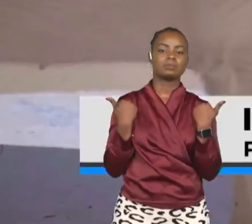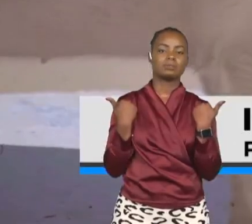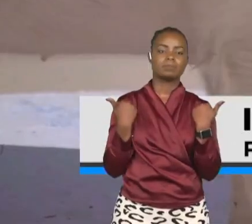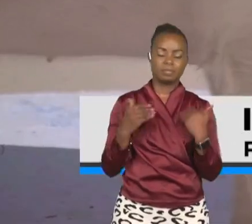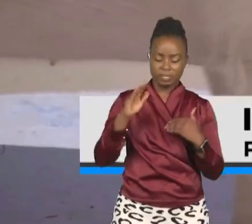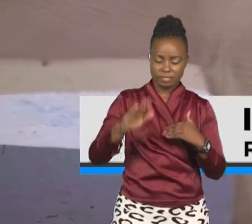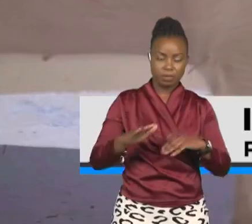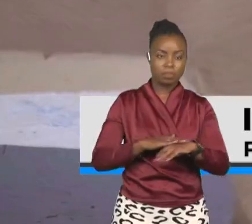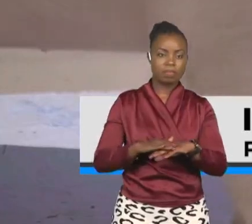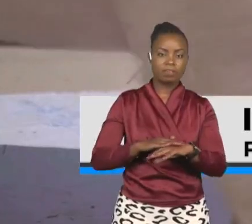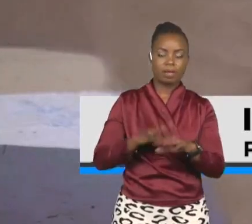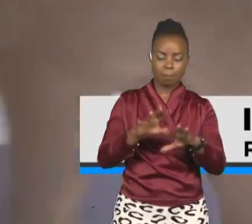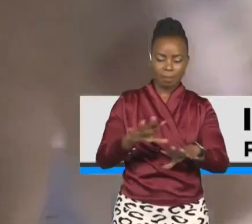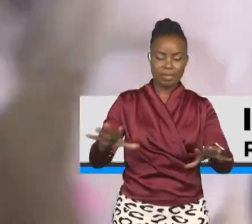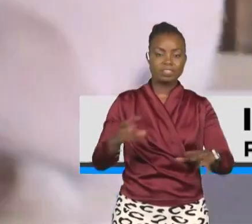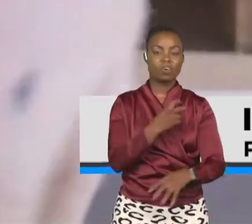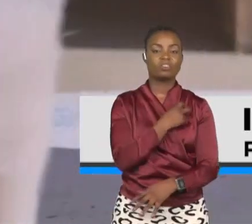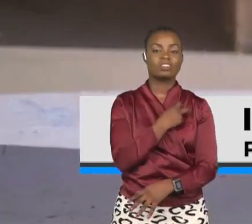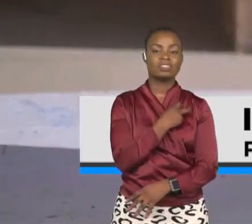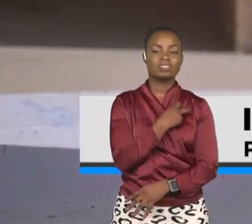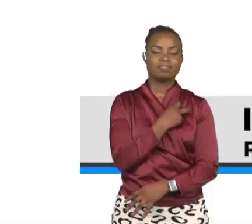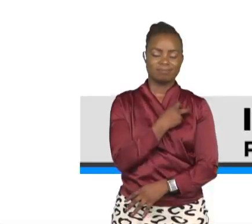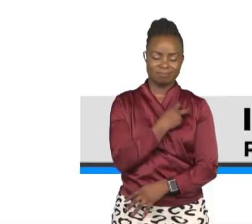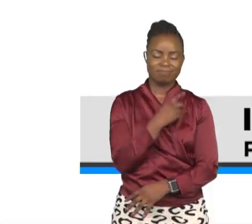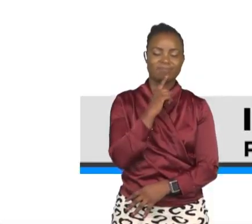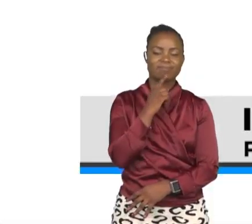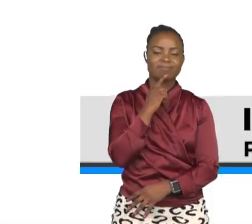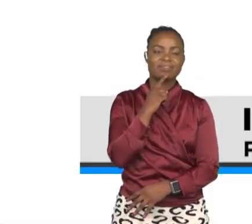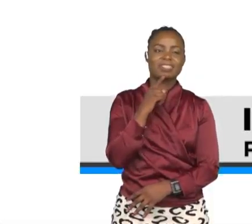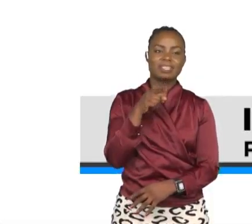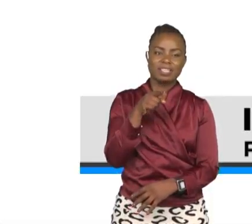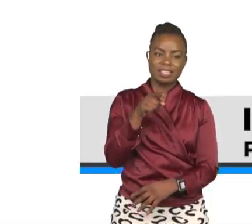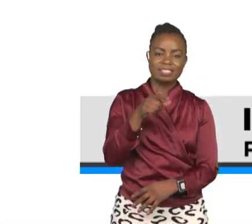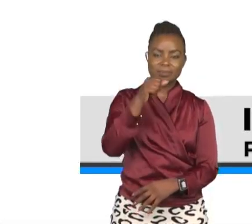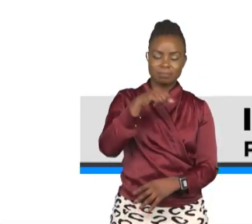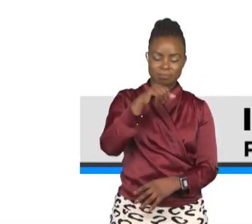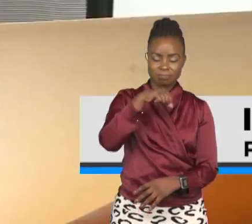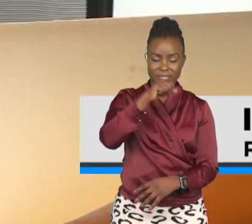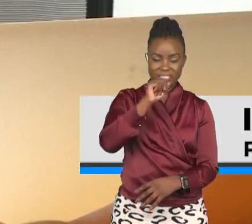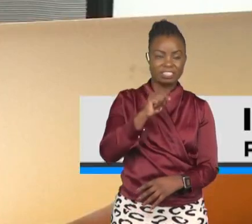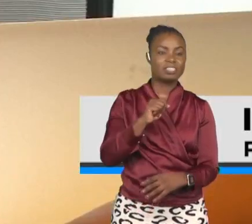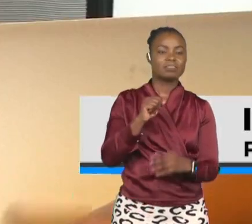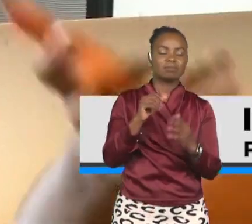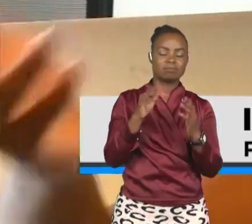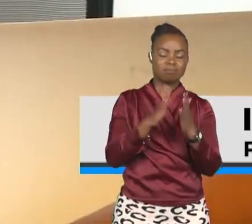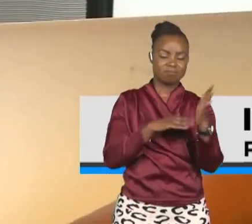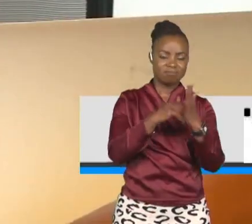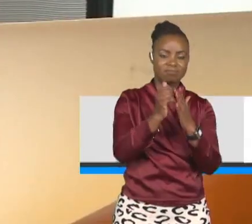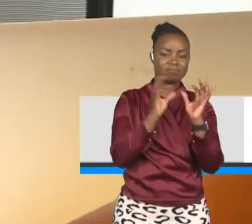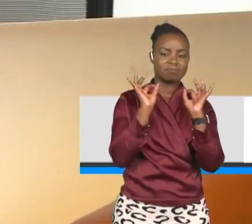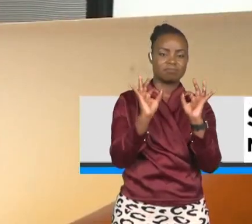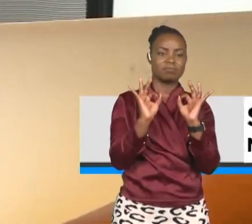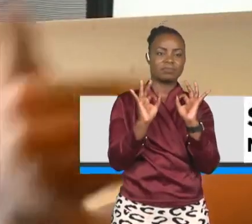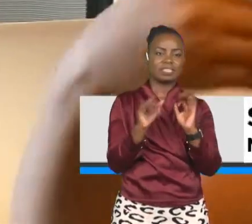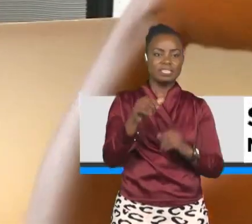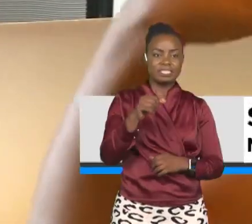South African marketing consultant Sibu Mabena says the deal was a branding coup. The fact that an animal